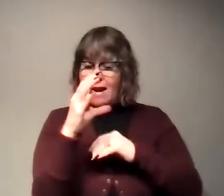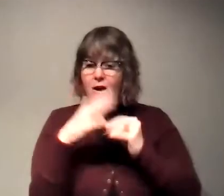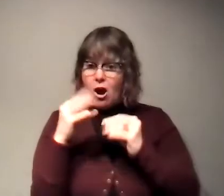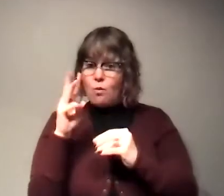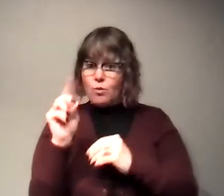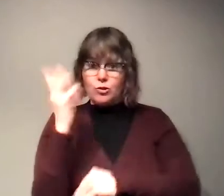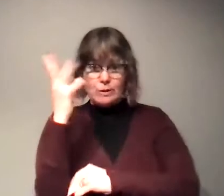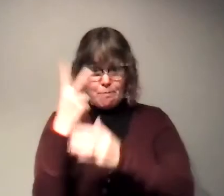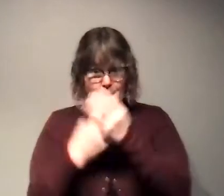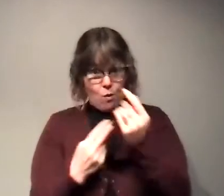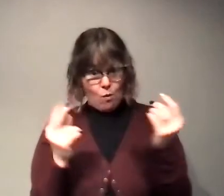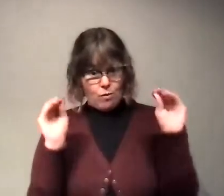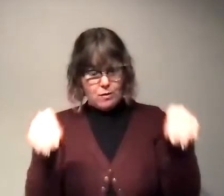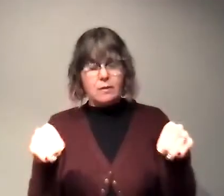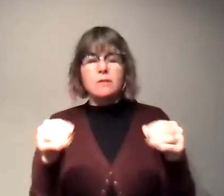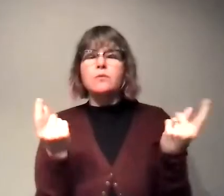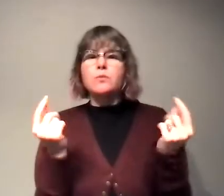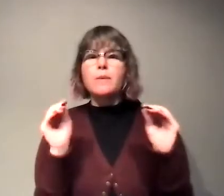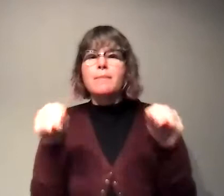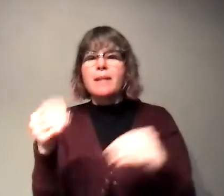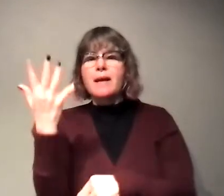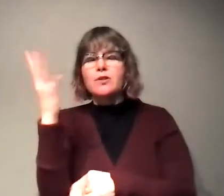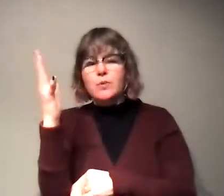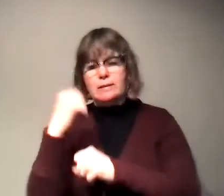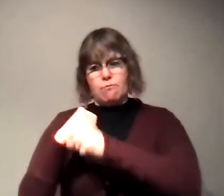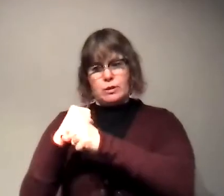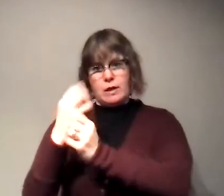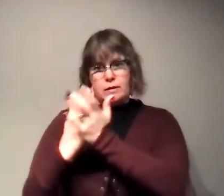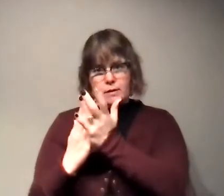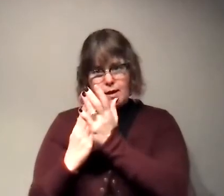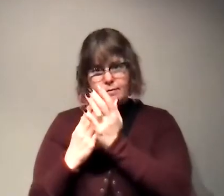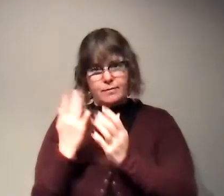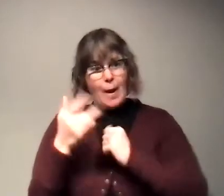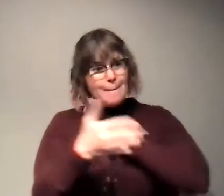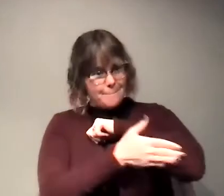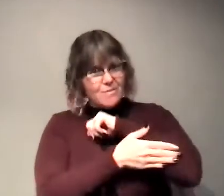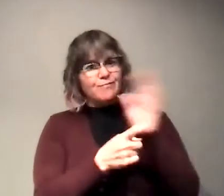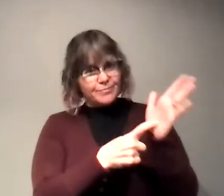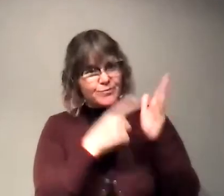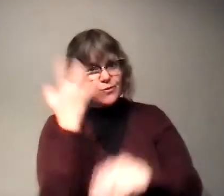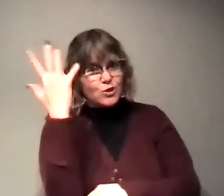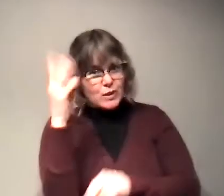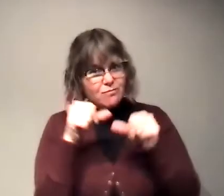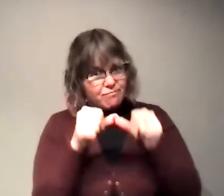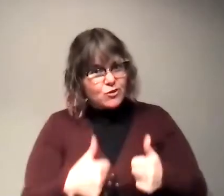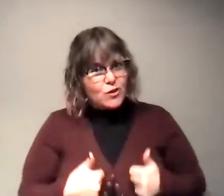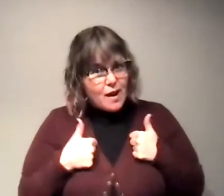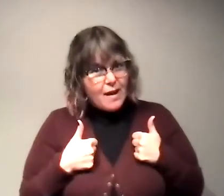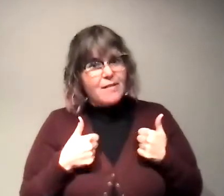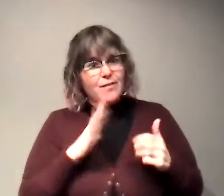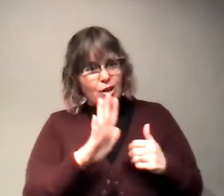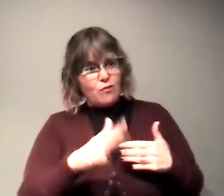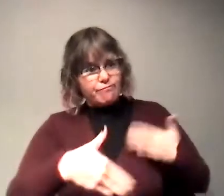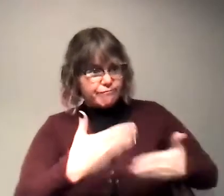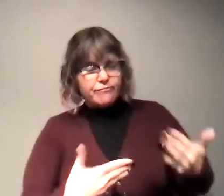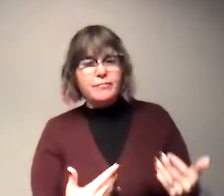what we would do is plant trees and protect some of them. Because the beavers need some trees, right, to survive and do their thing.